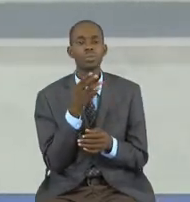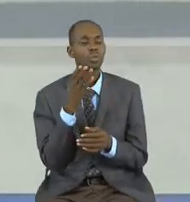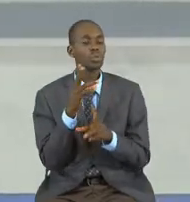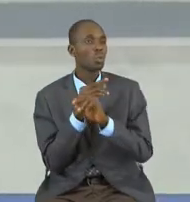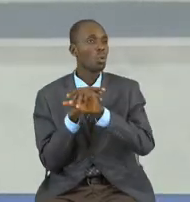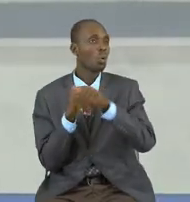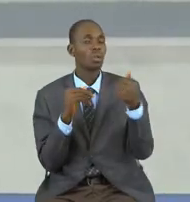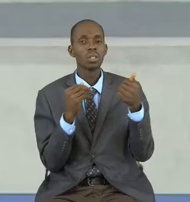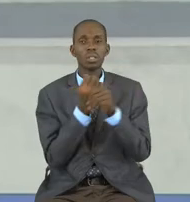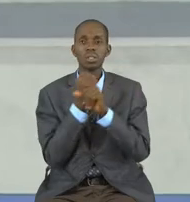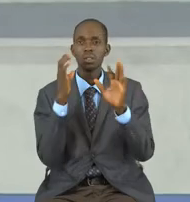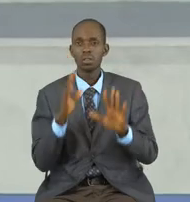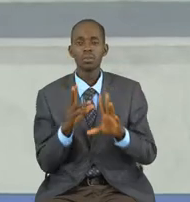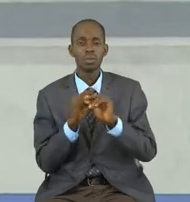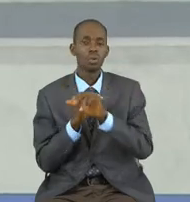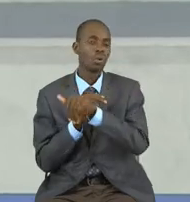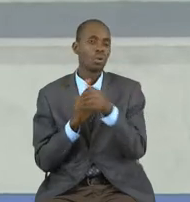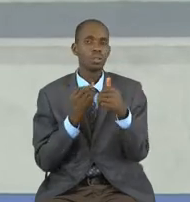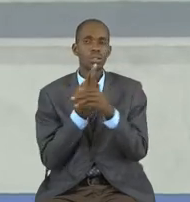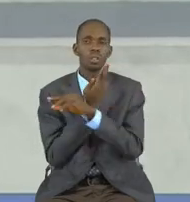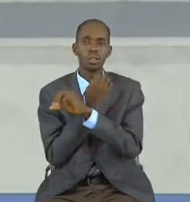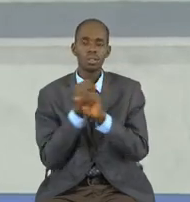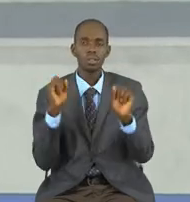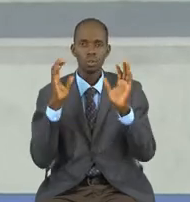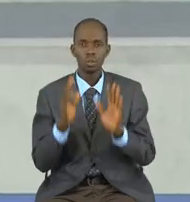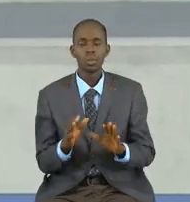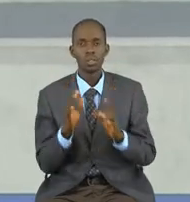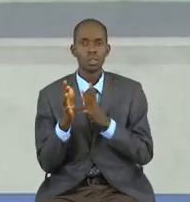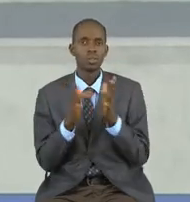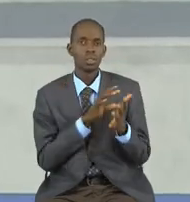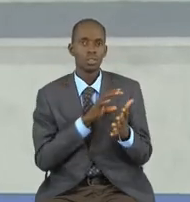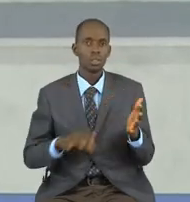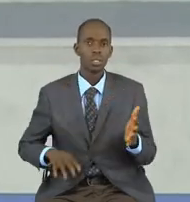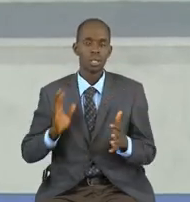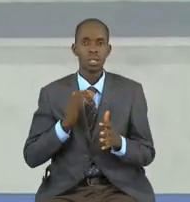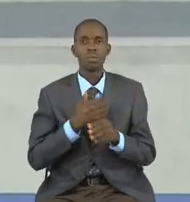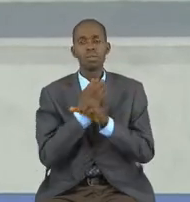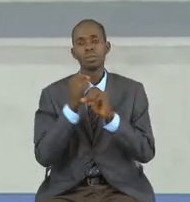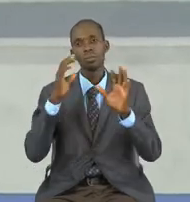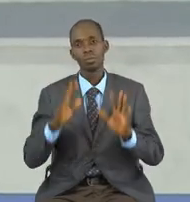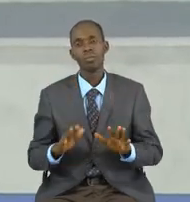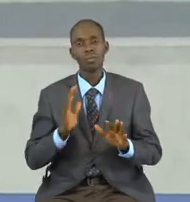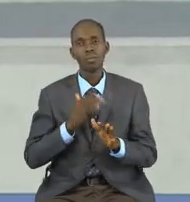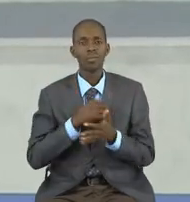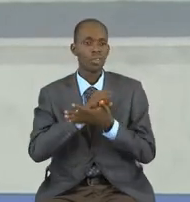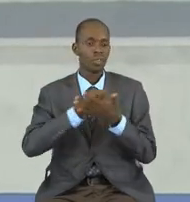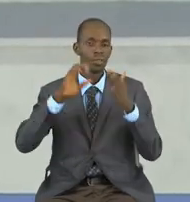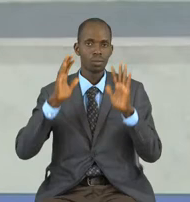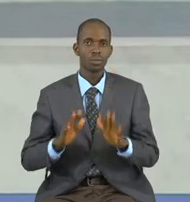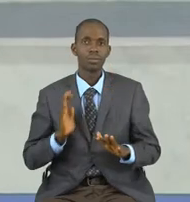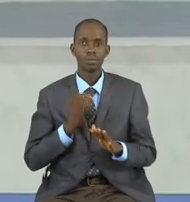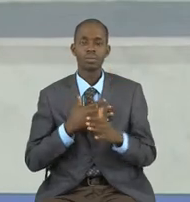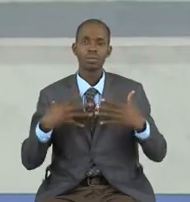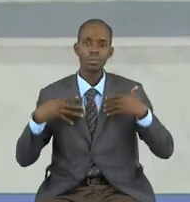Healer, Jesus Christ, our Savior, our Sanctifier, our Healer, and the